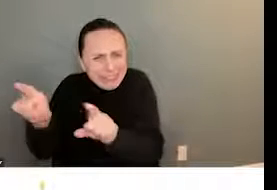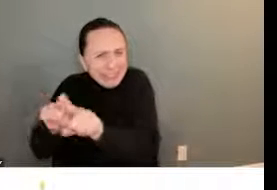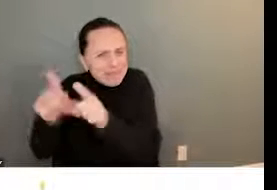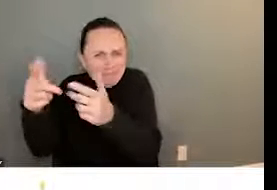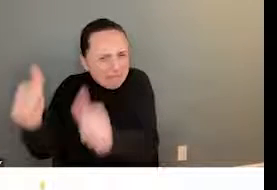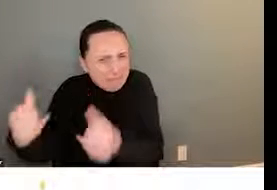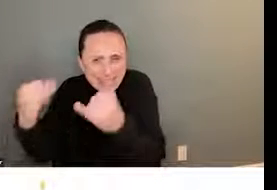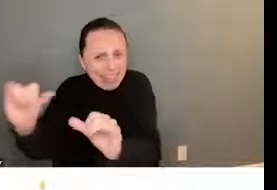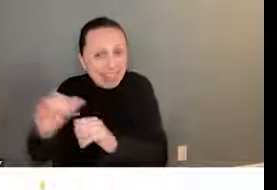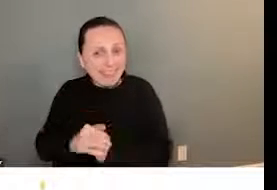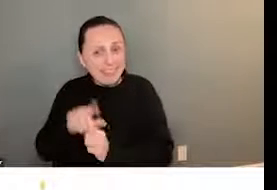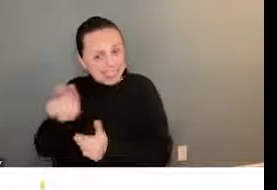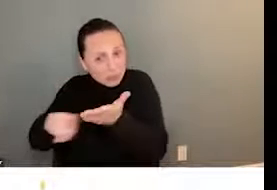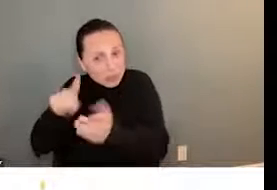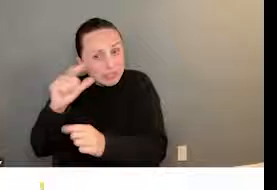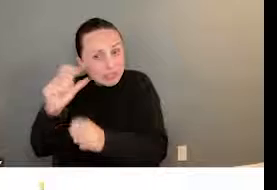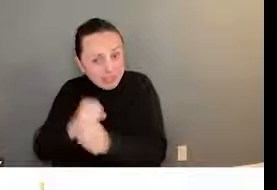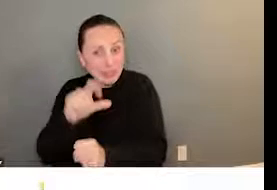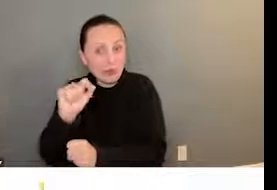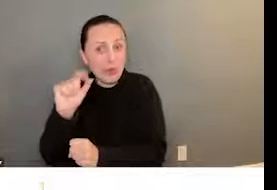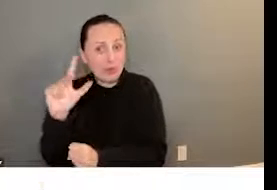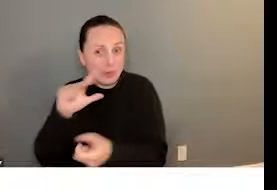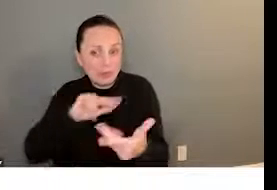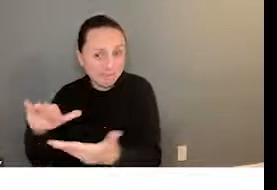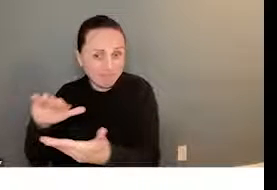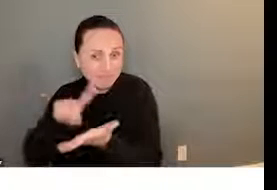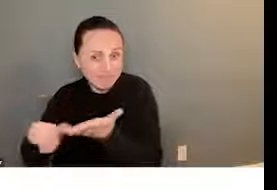data are from 2023.